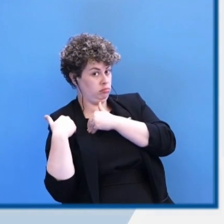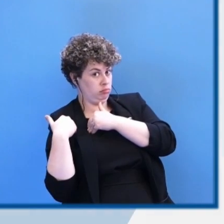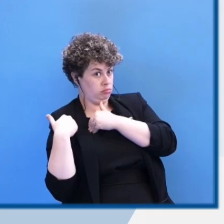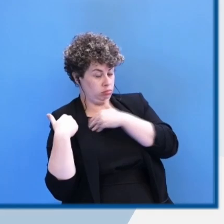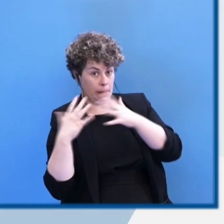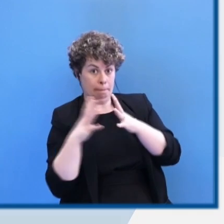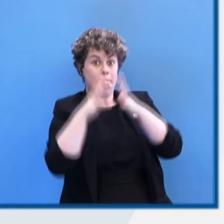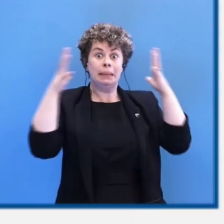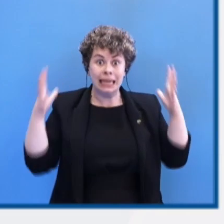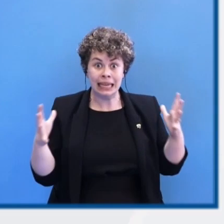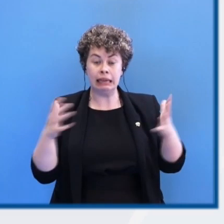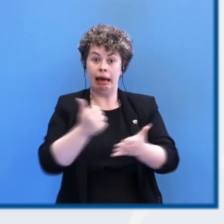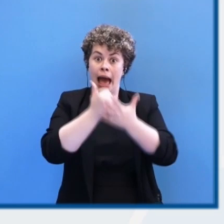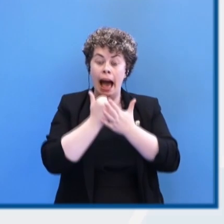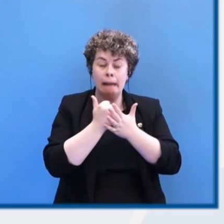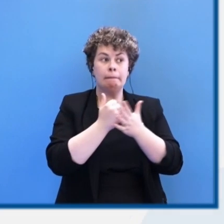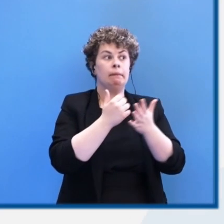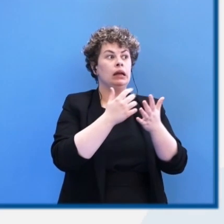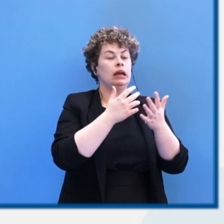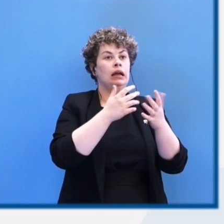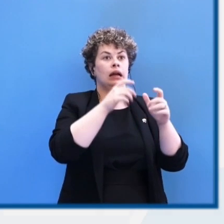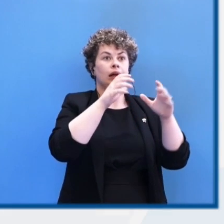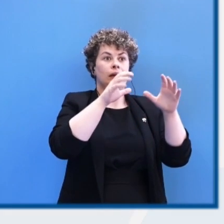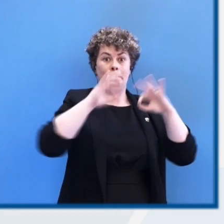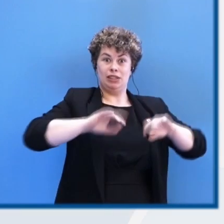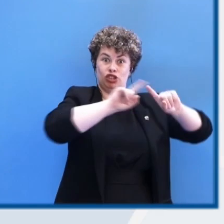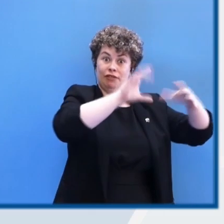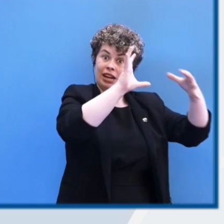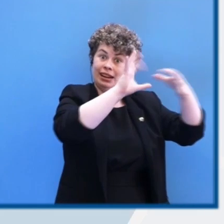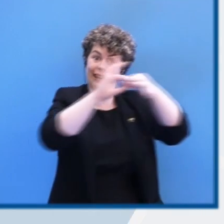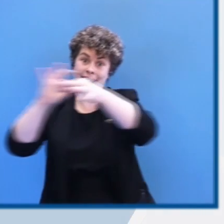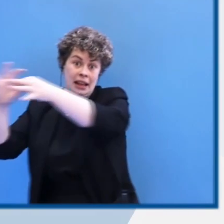of Finance? Are they important in breaking silos? Peter.